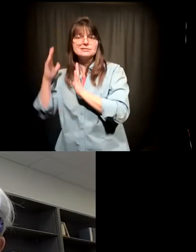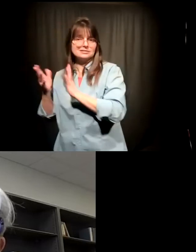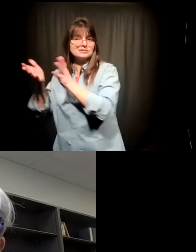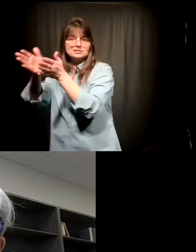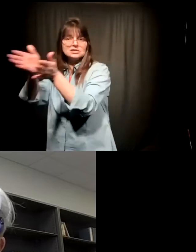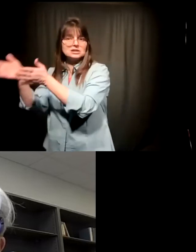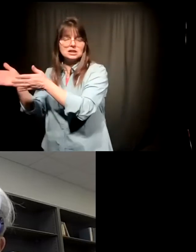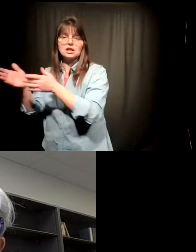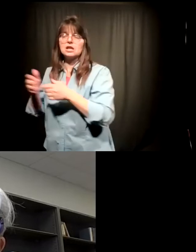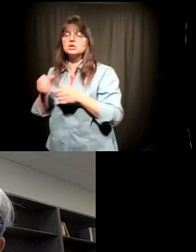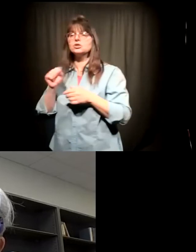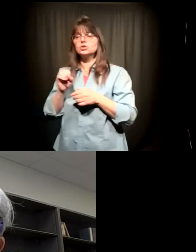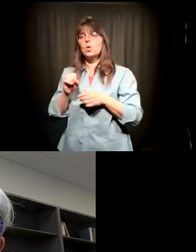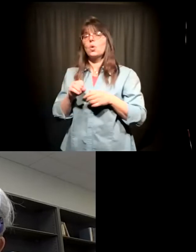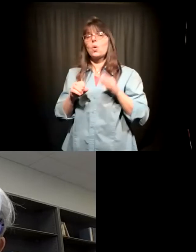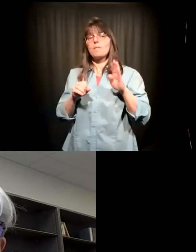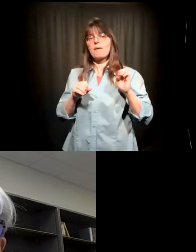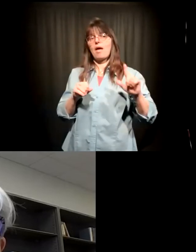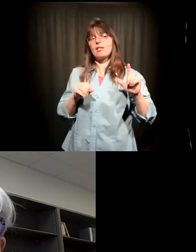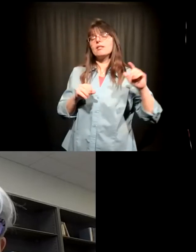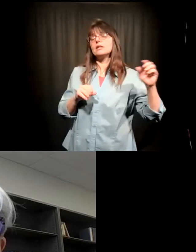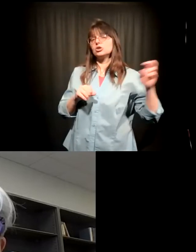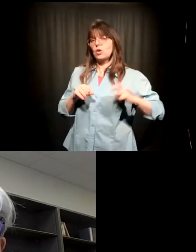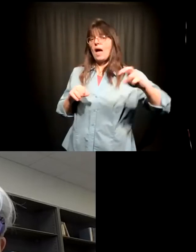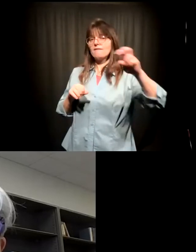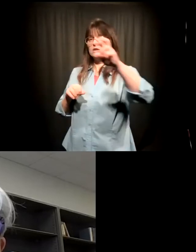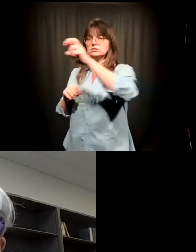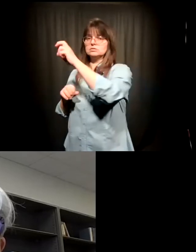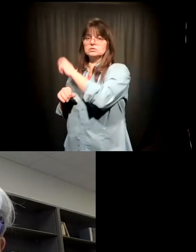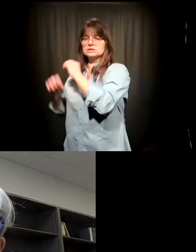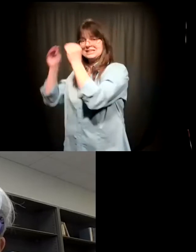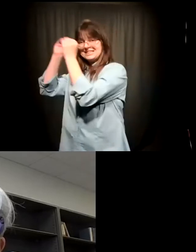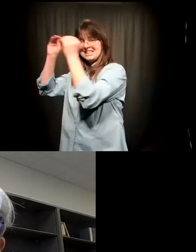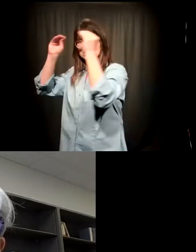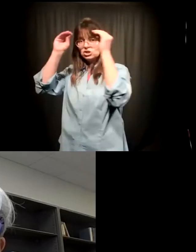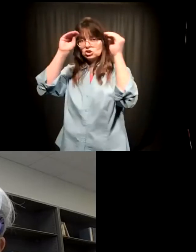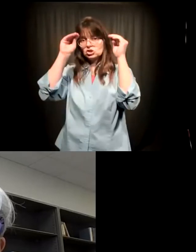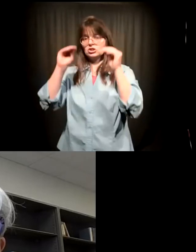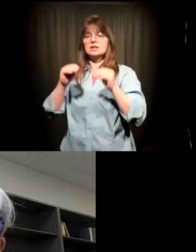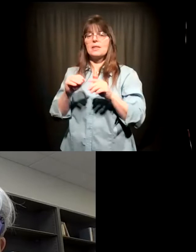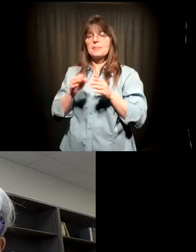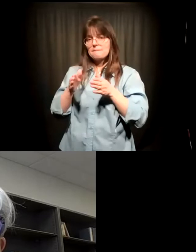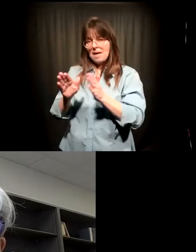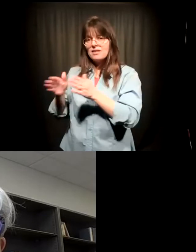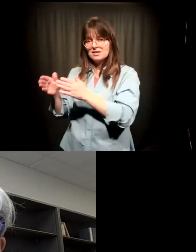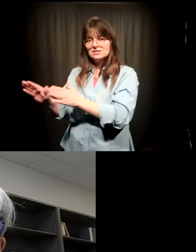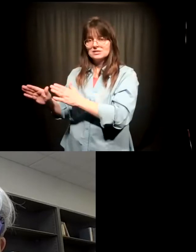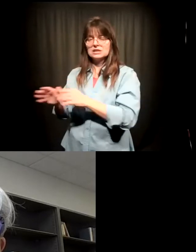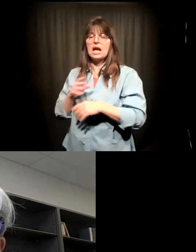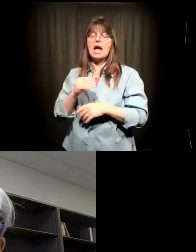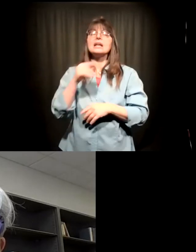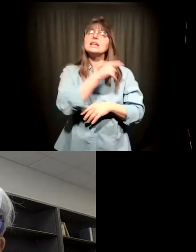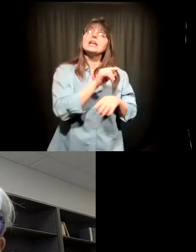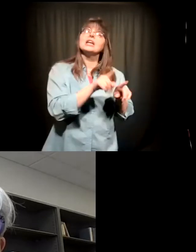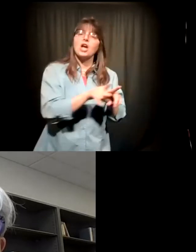his methods. And that's how he became really influential. He also tutored deaf